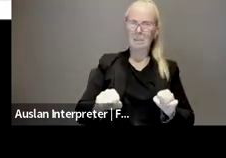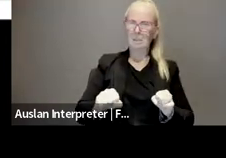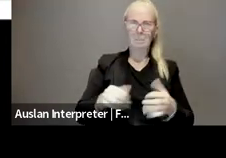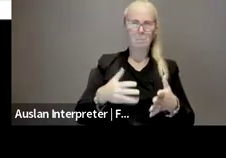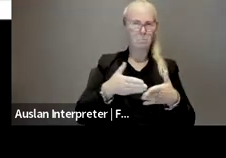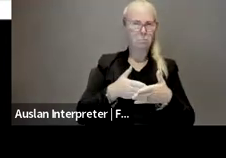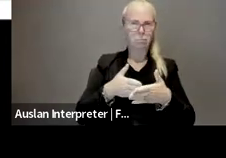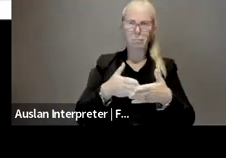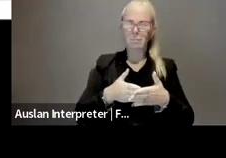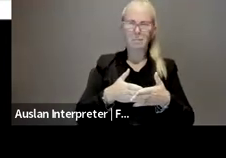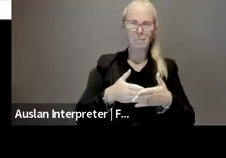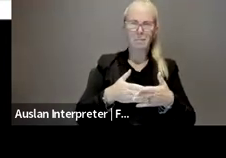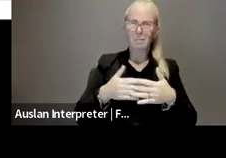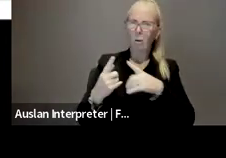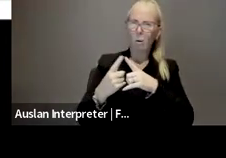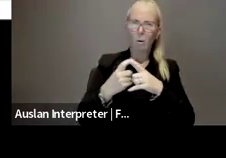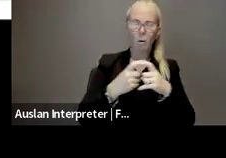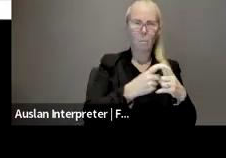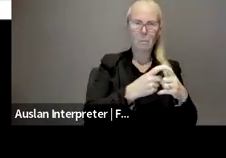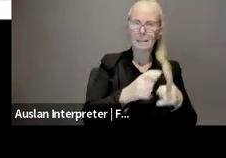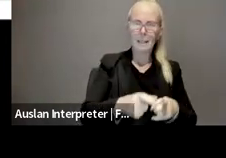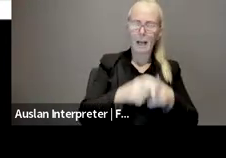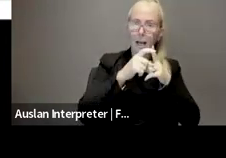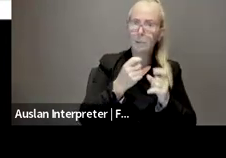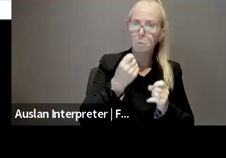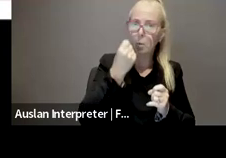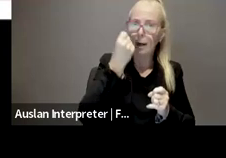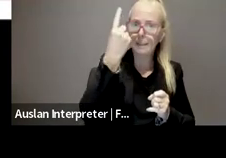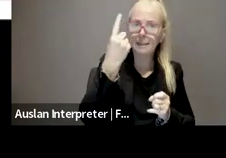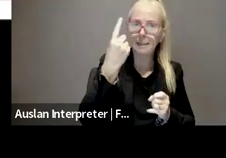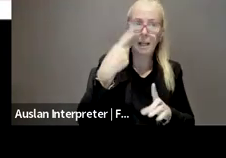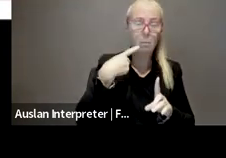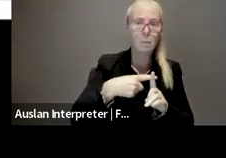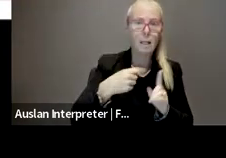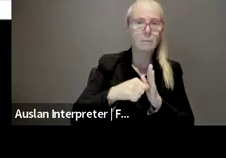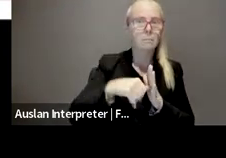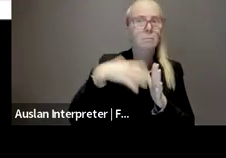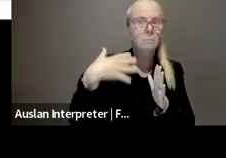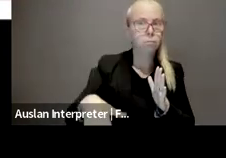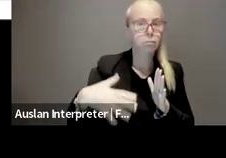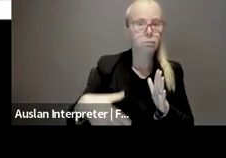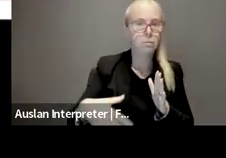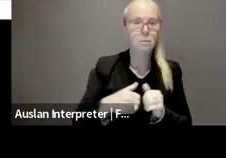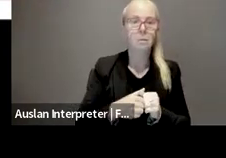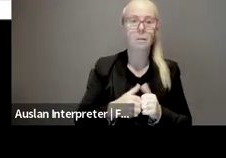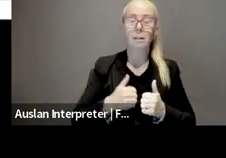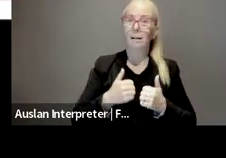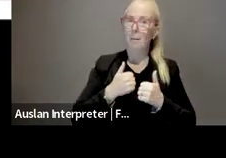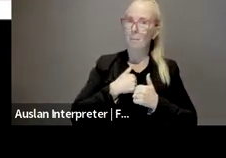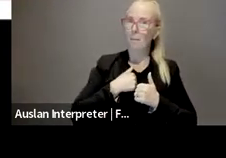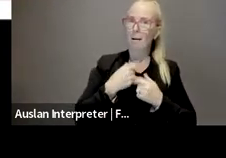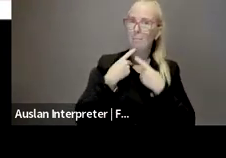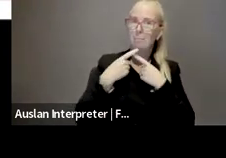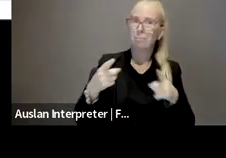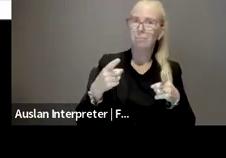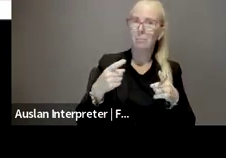to understand and unaffordable. My name is Bahar. I have black long hair. I'm wearing a red